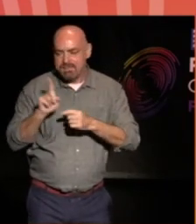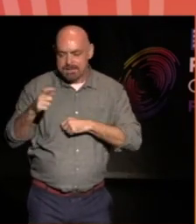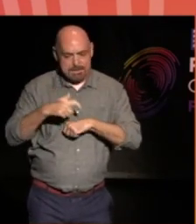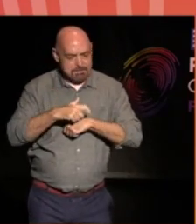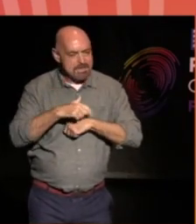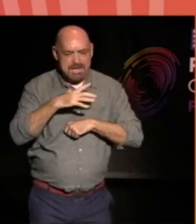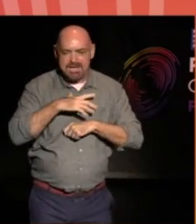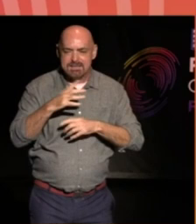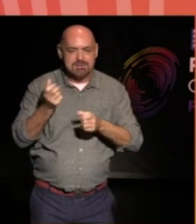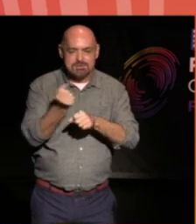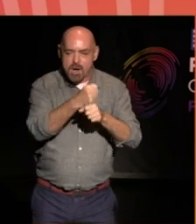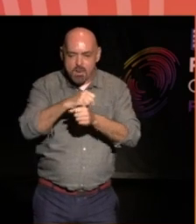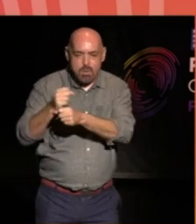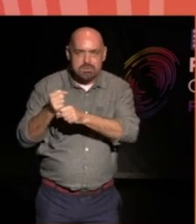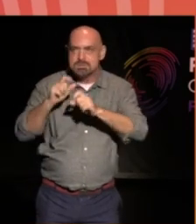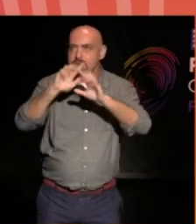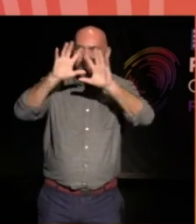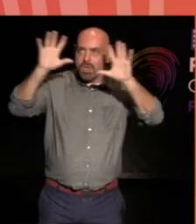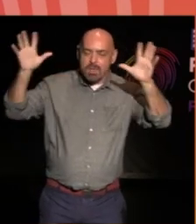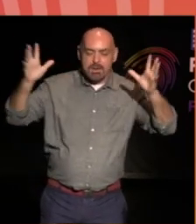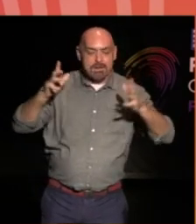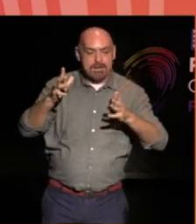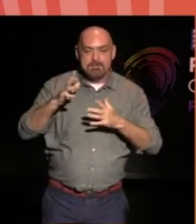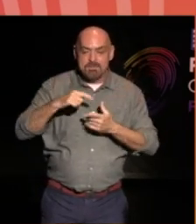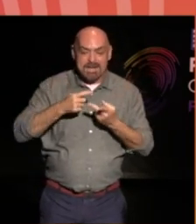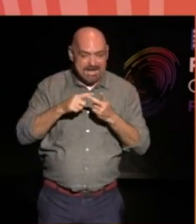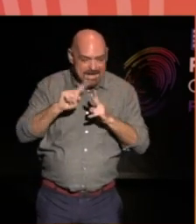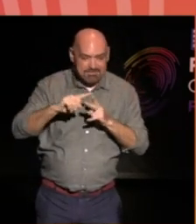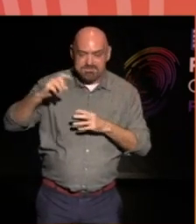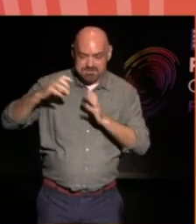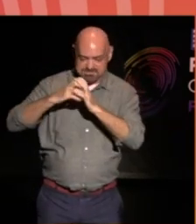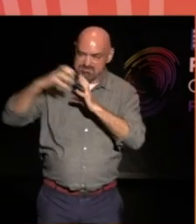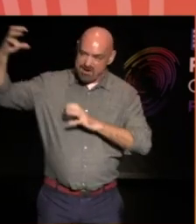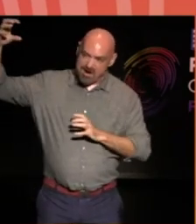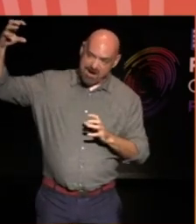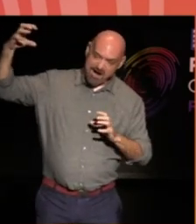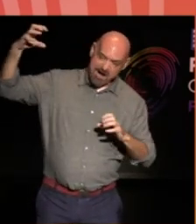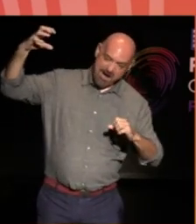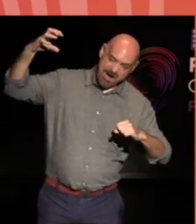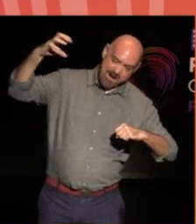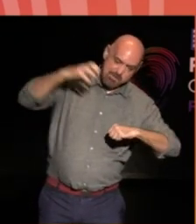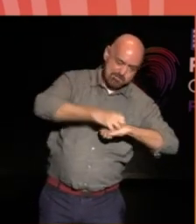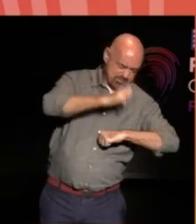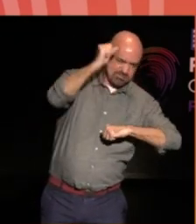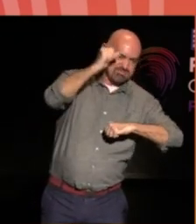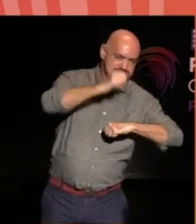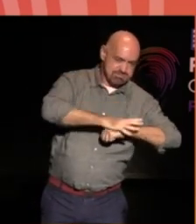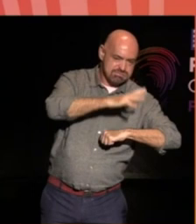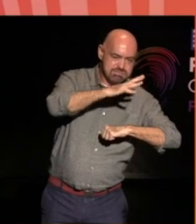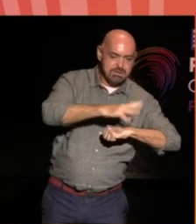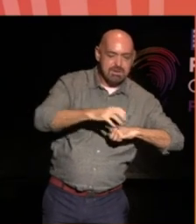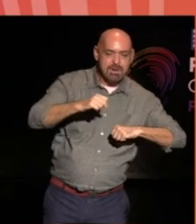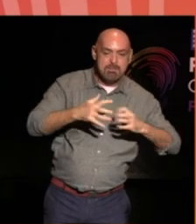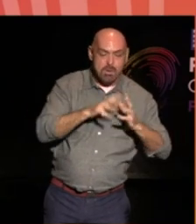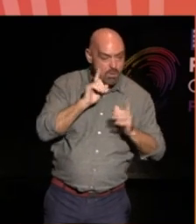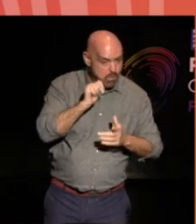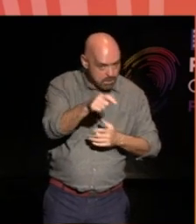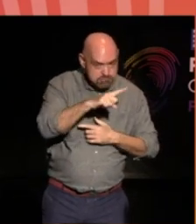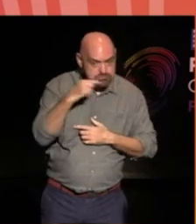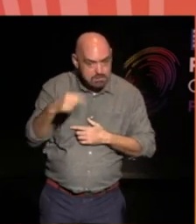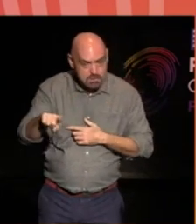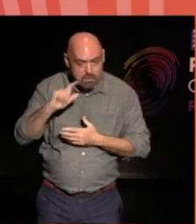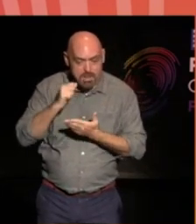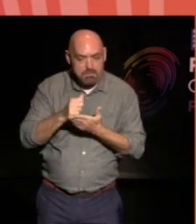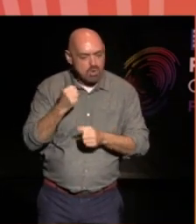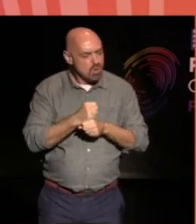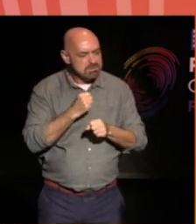interested in Star Wars and everything else, said, if a meteor came and was about to hit America, would you help us? And